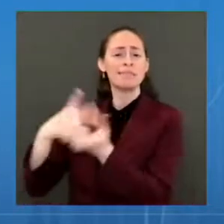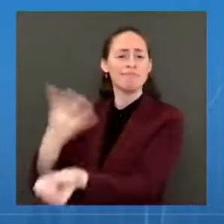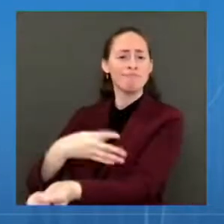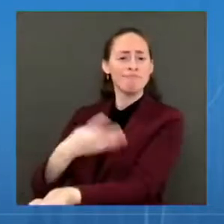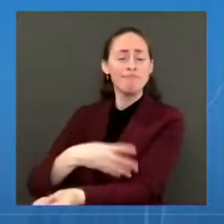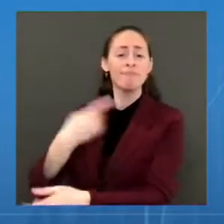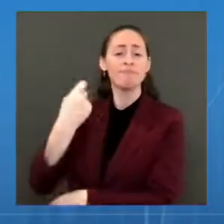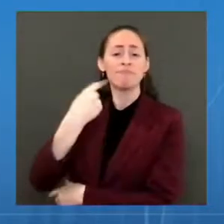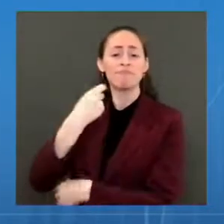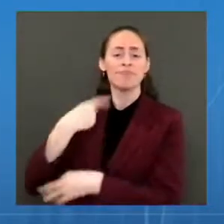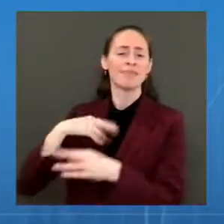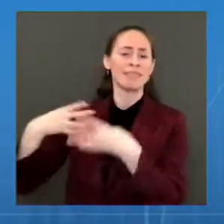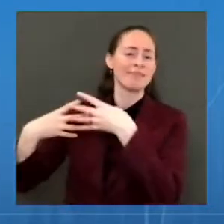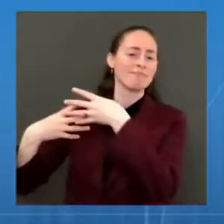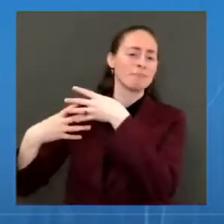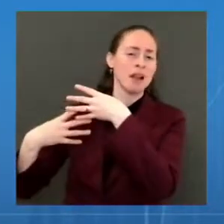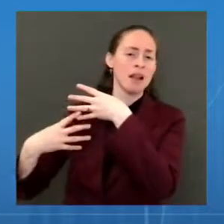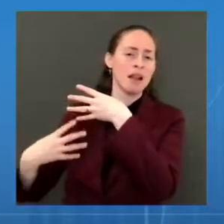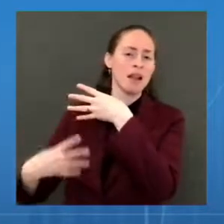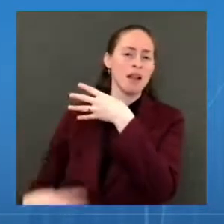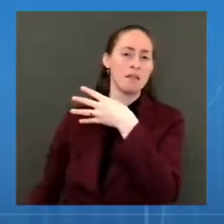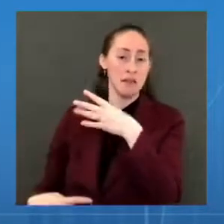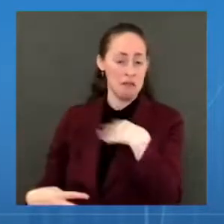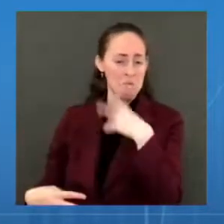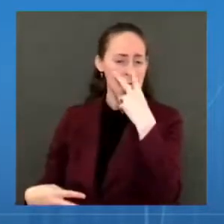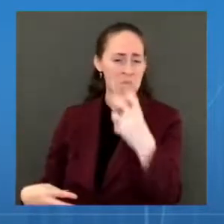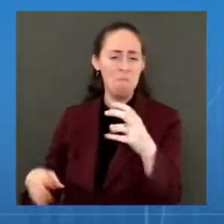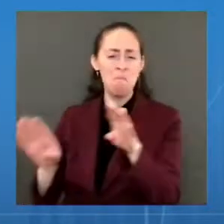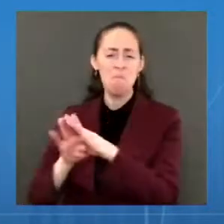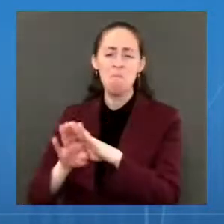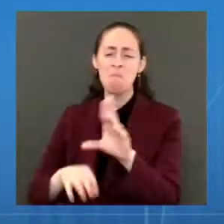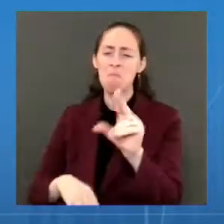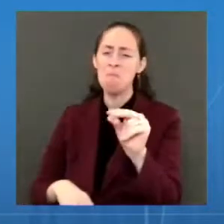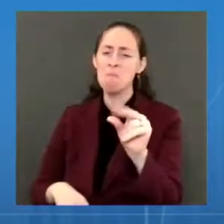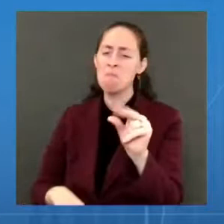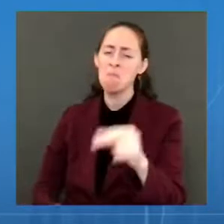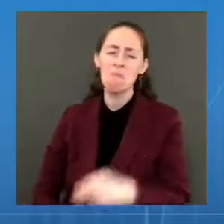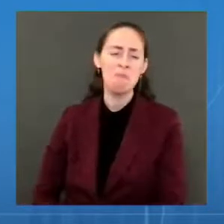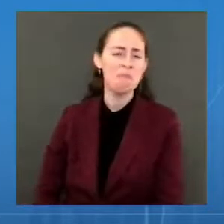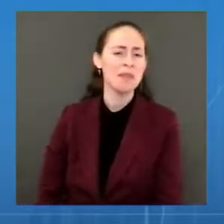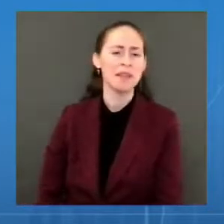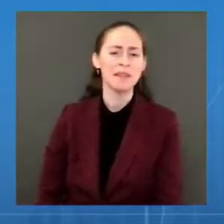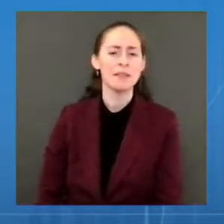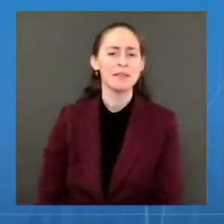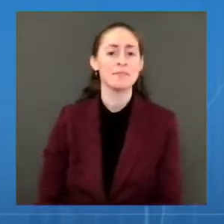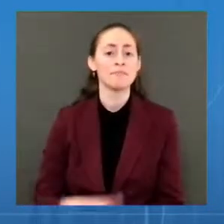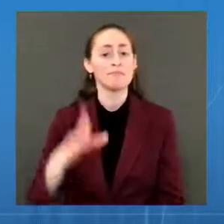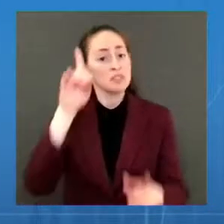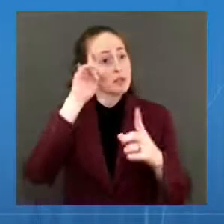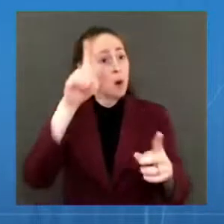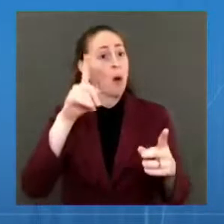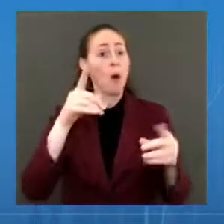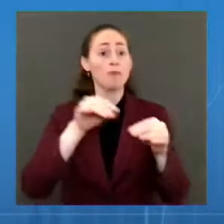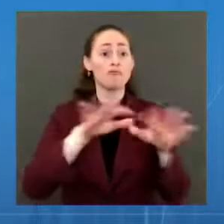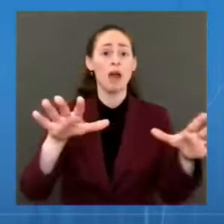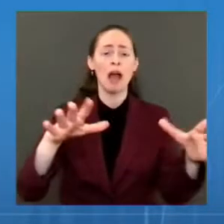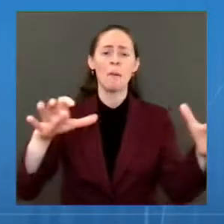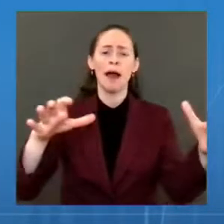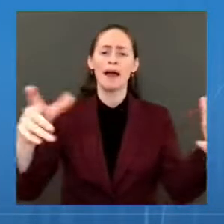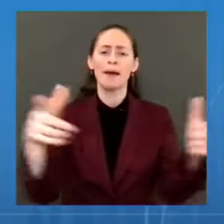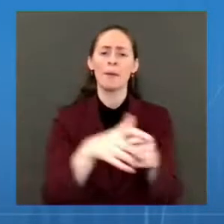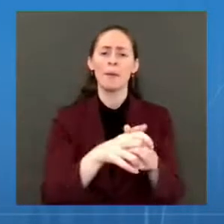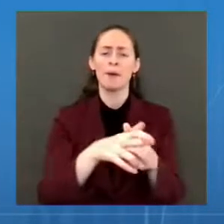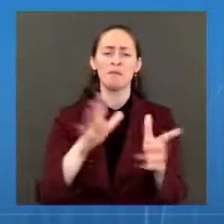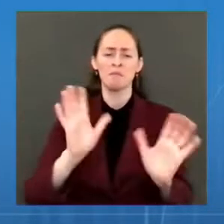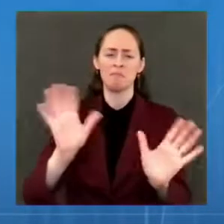the virus. We can curb the spread of the virus without having to in any way shut down our economy. So that,